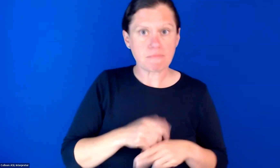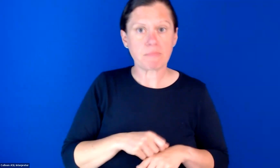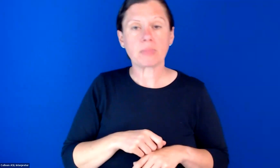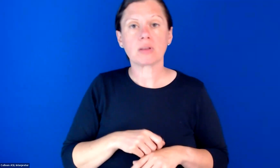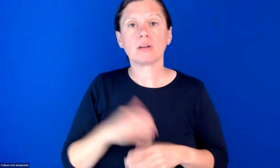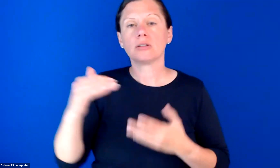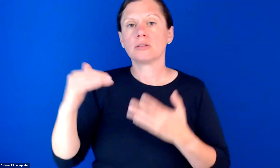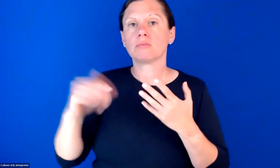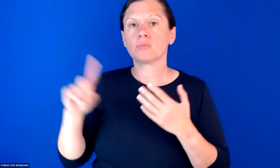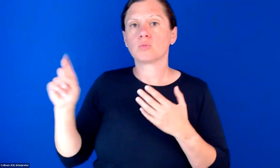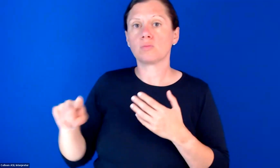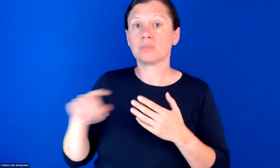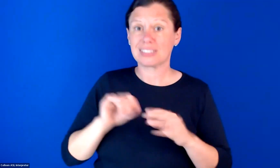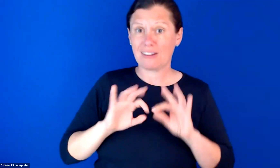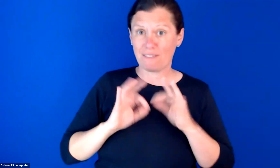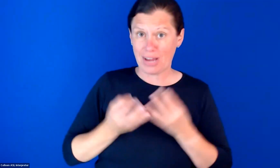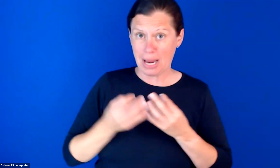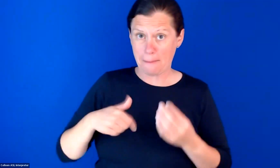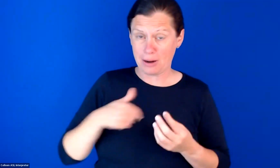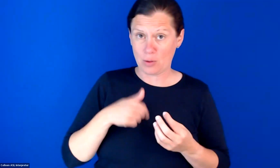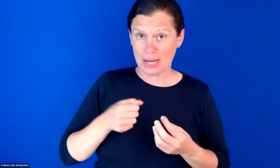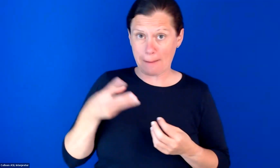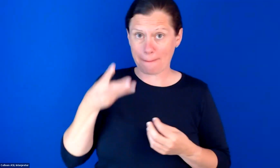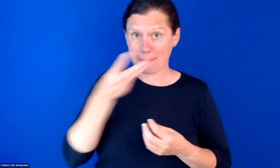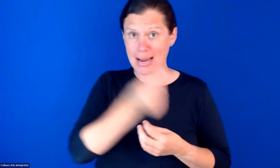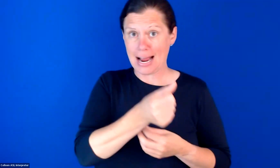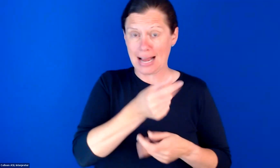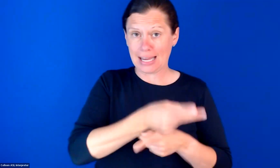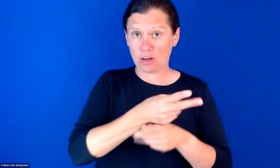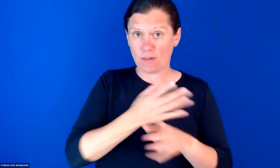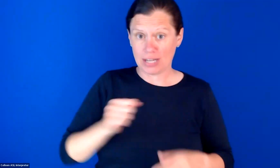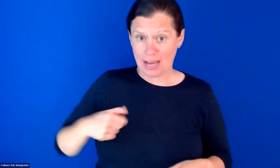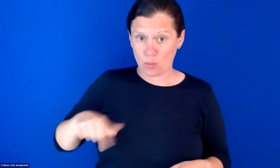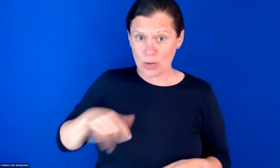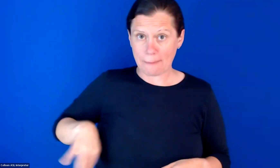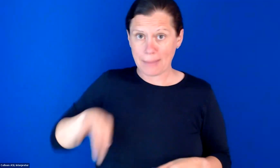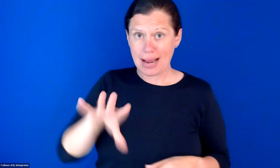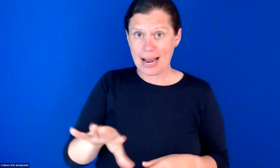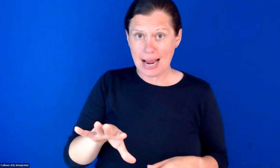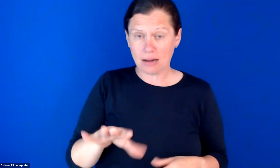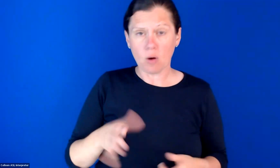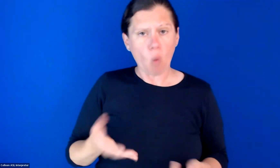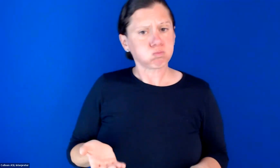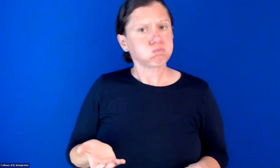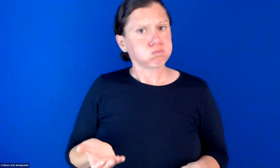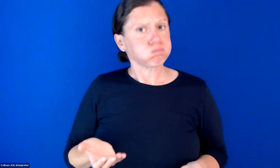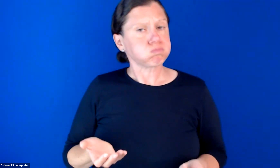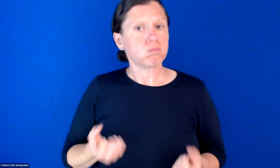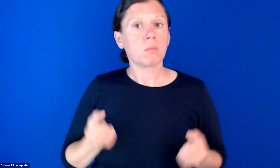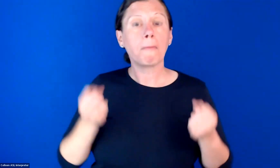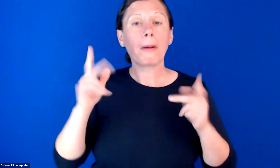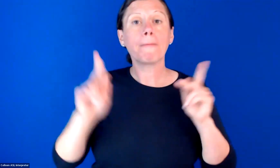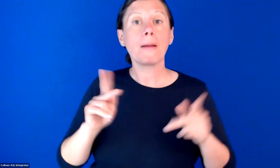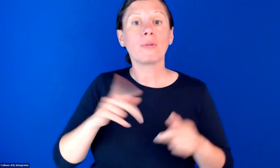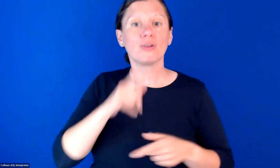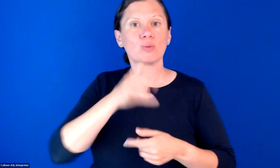caregiver? Yes, they can. A lot of the people who are providing care in our Medicaid